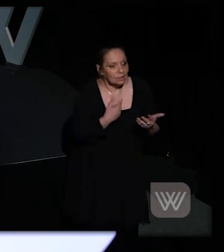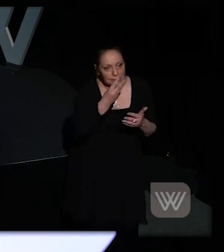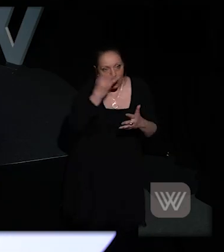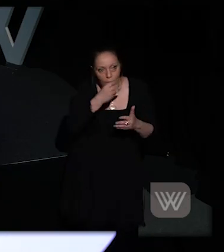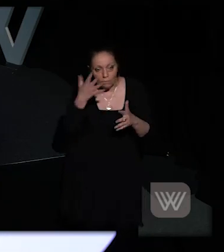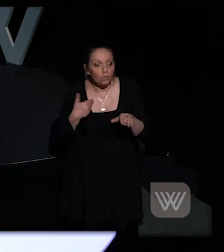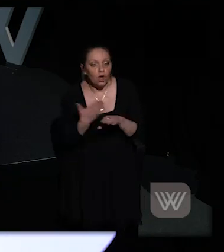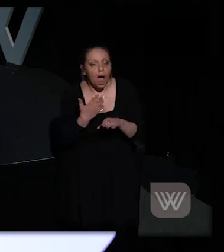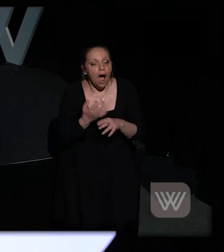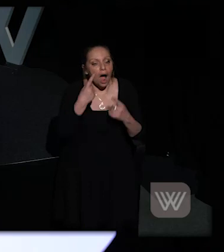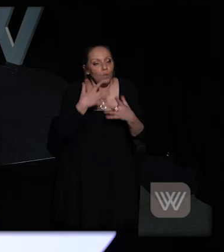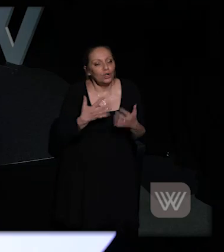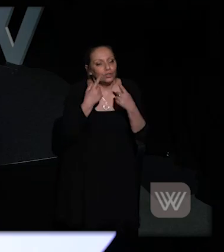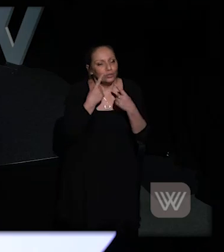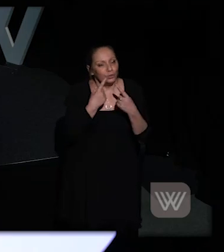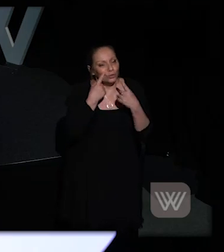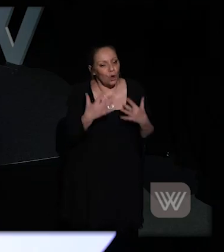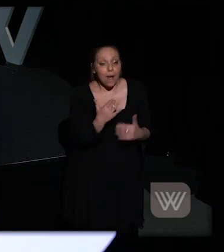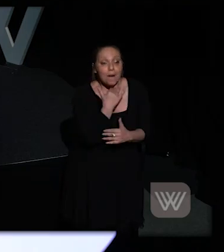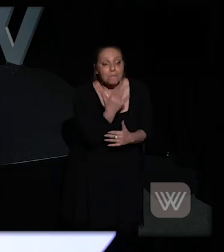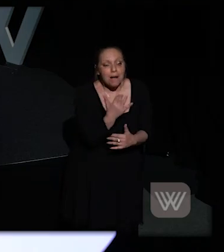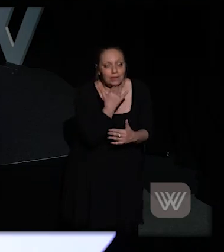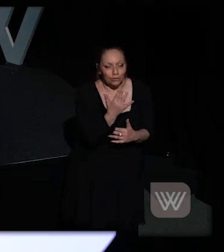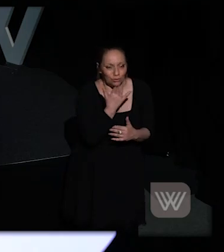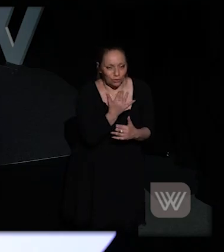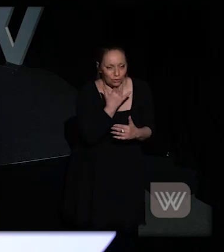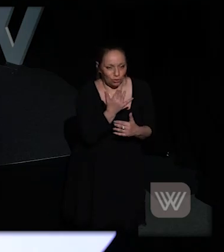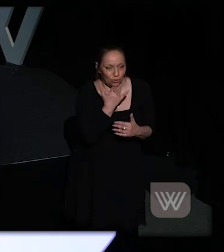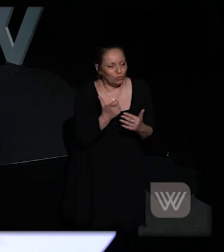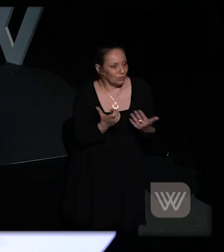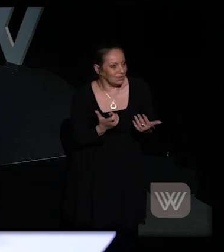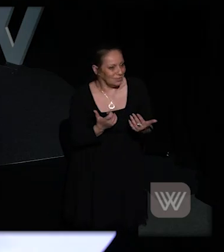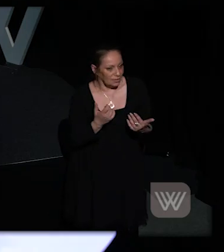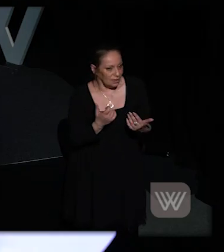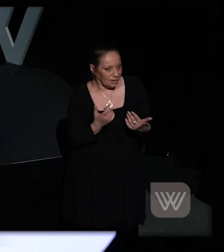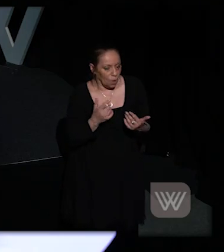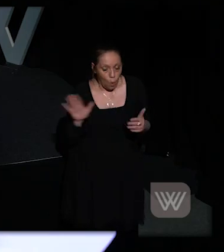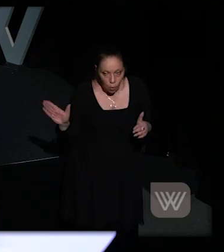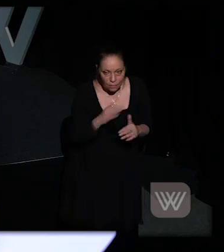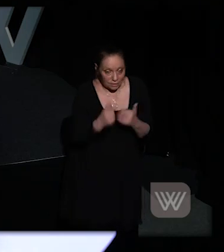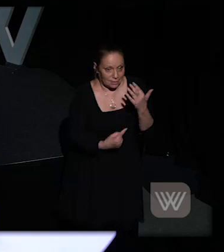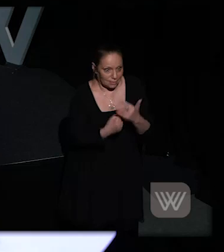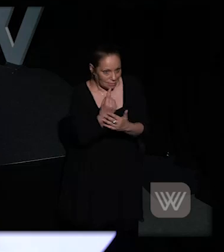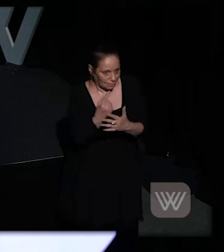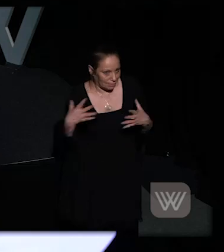to know how much it cost, and I wanted to know the incidence. And I thought, if I could find this figure, then people would